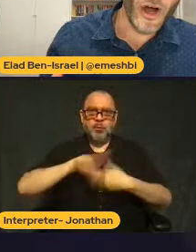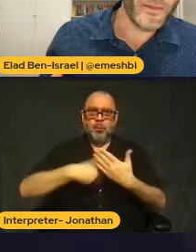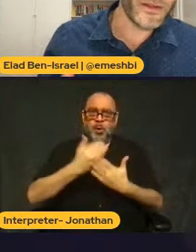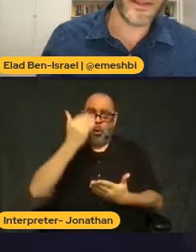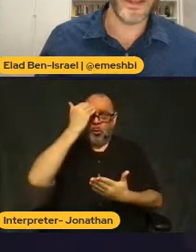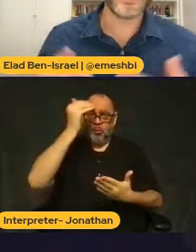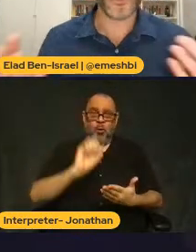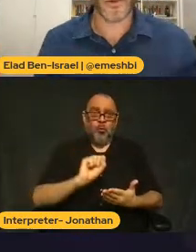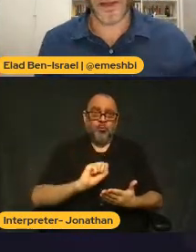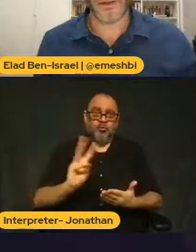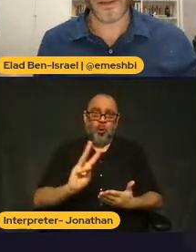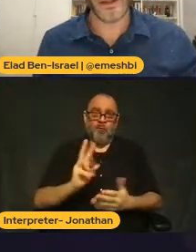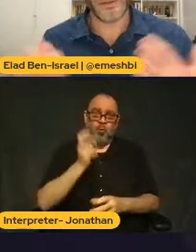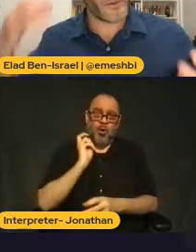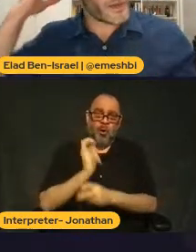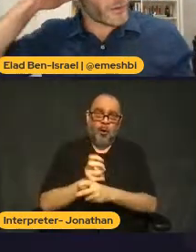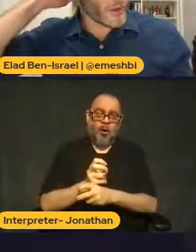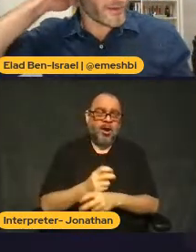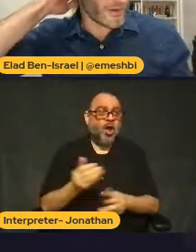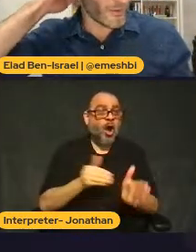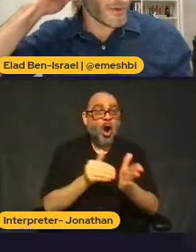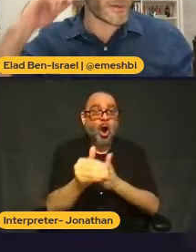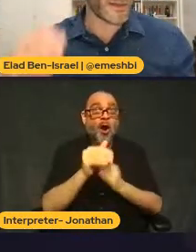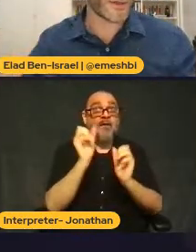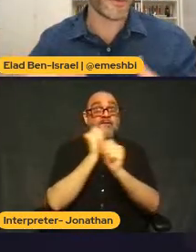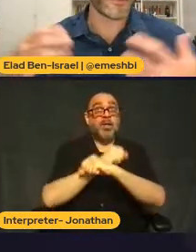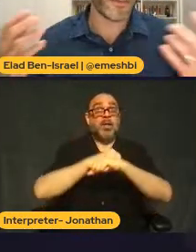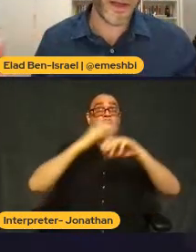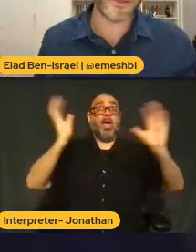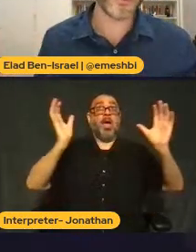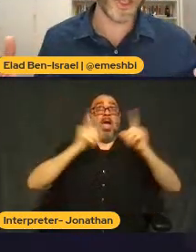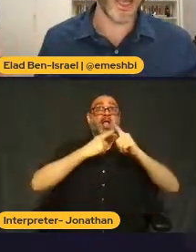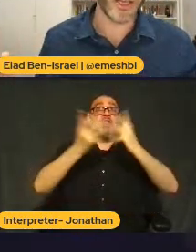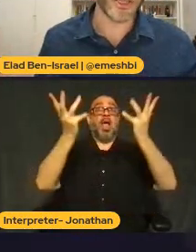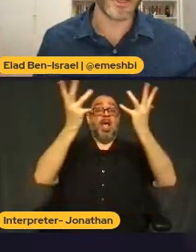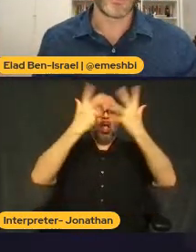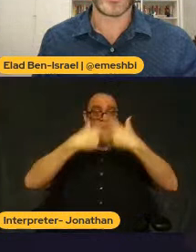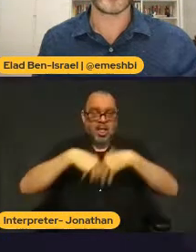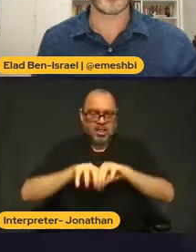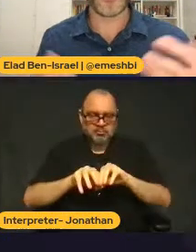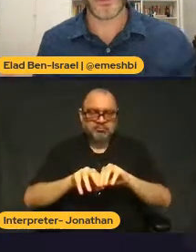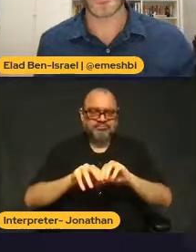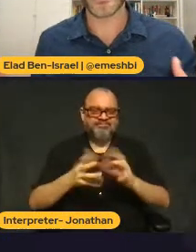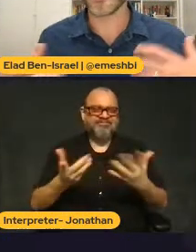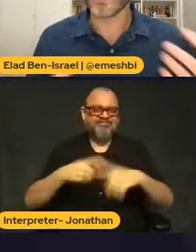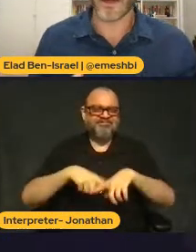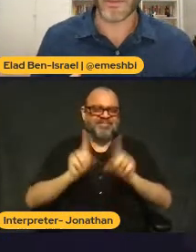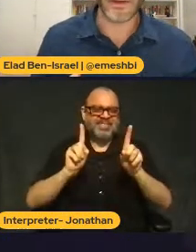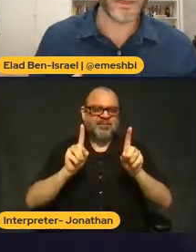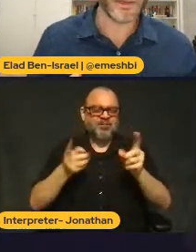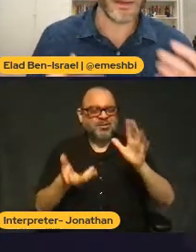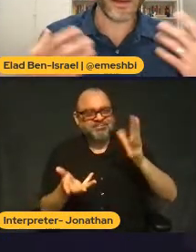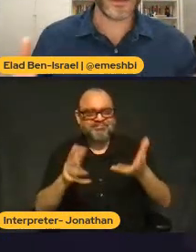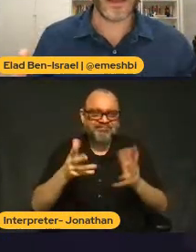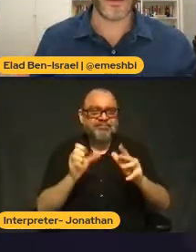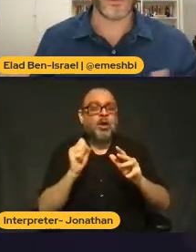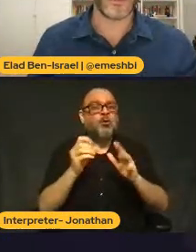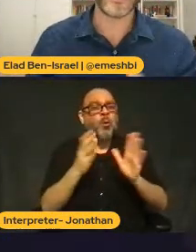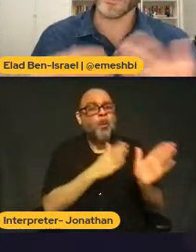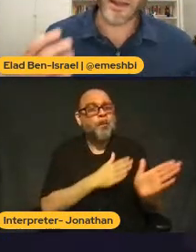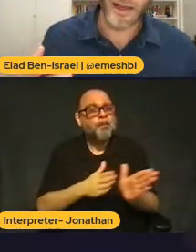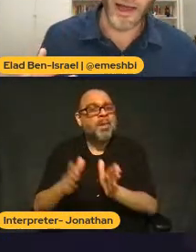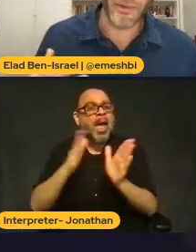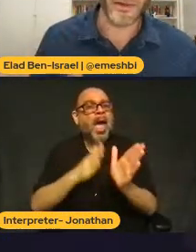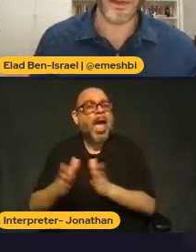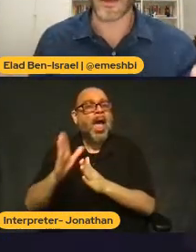very common that things don't work out the way you thought they would, and so the plans would change. And some of the things that I'm going to talk about here